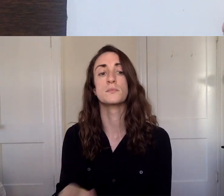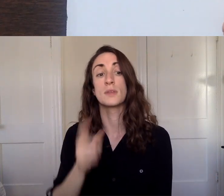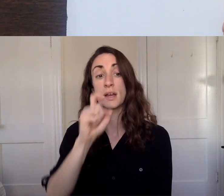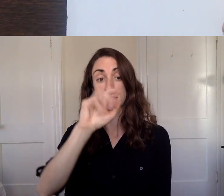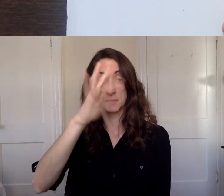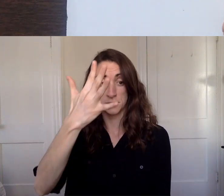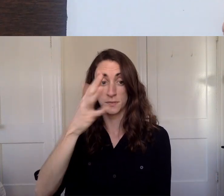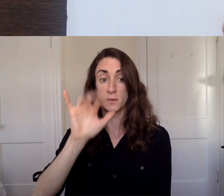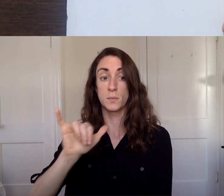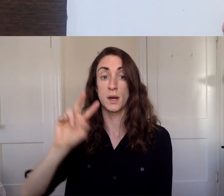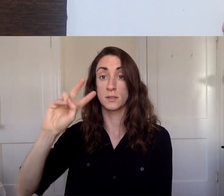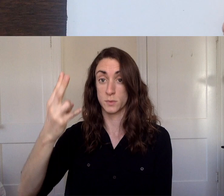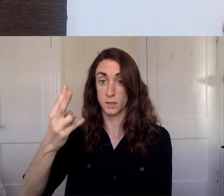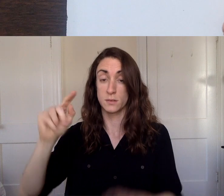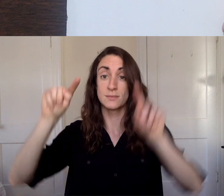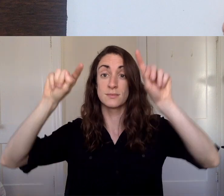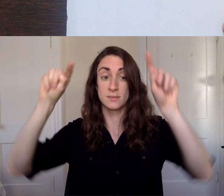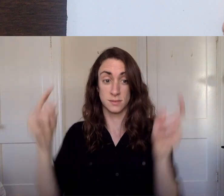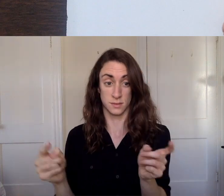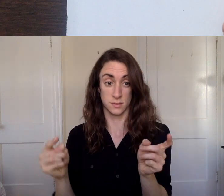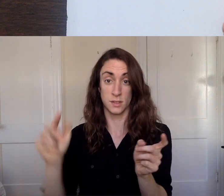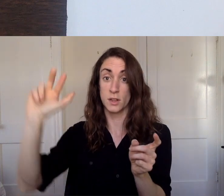see what happens.